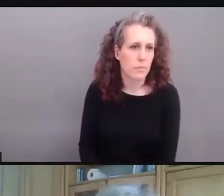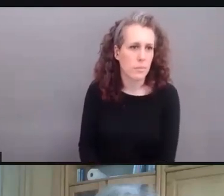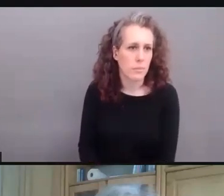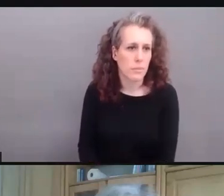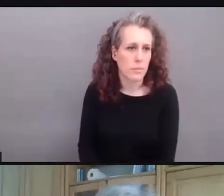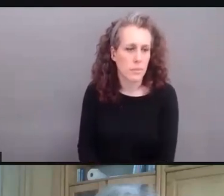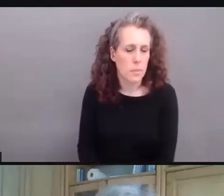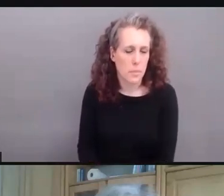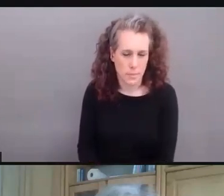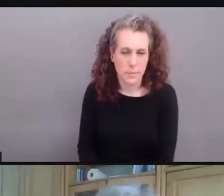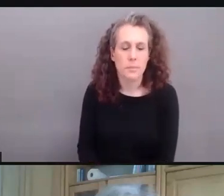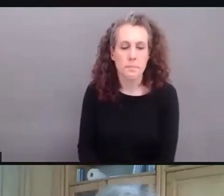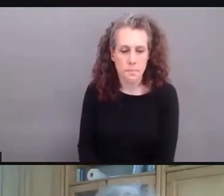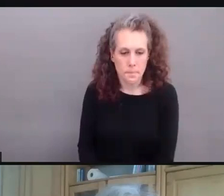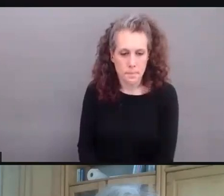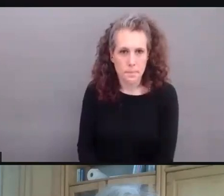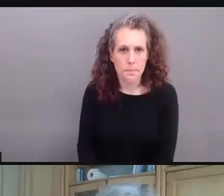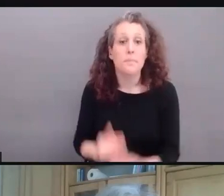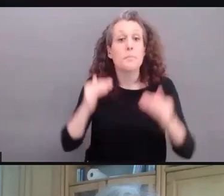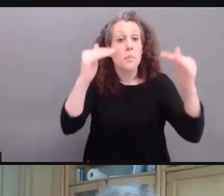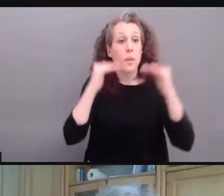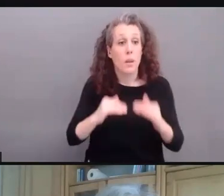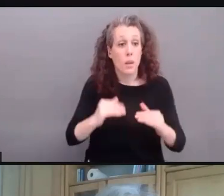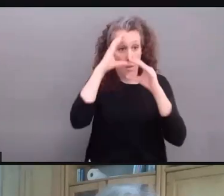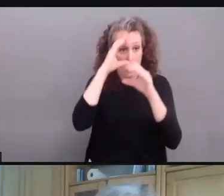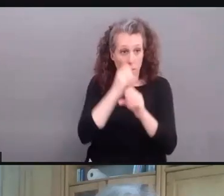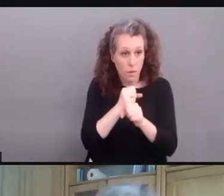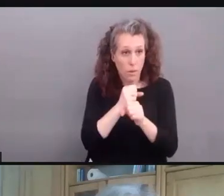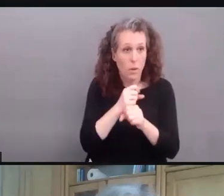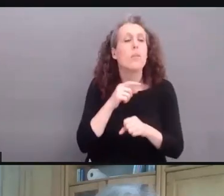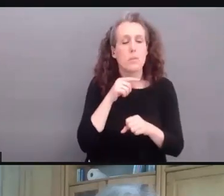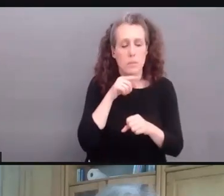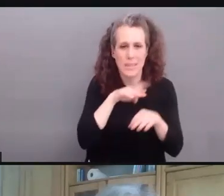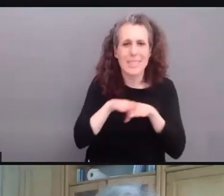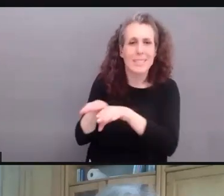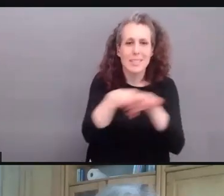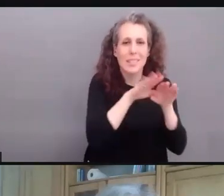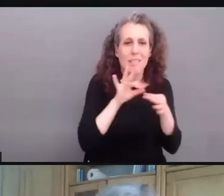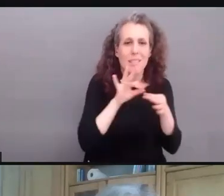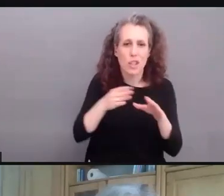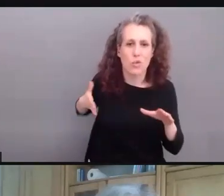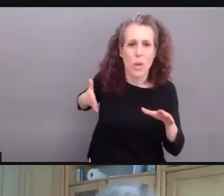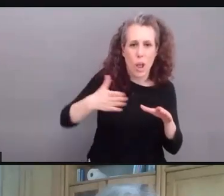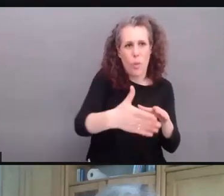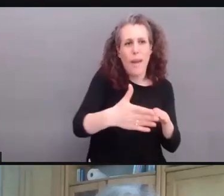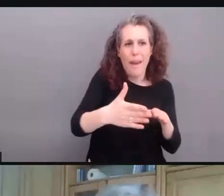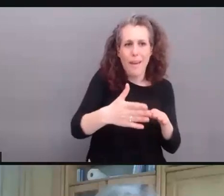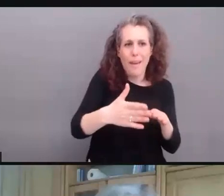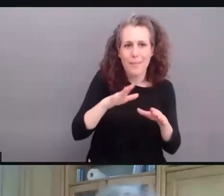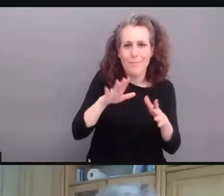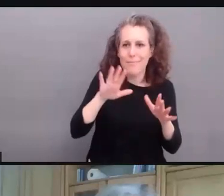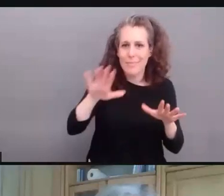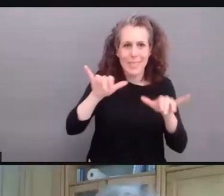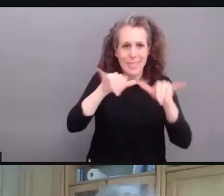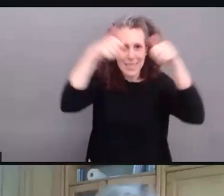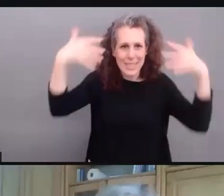focus was on the standards on railway applications in the infrastructure, the so-called